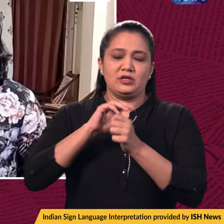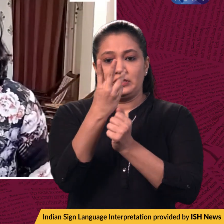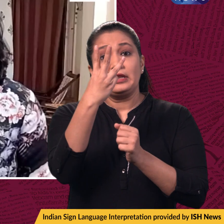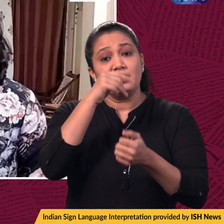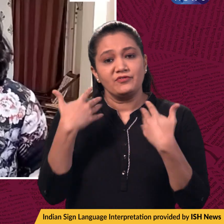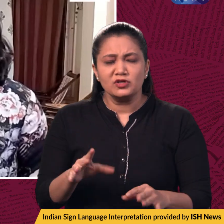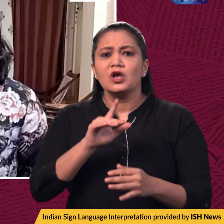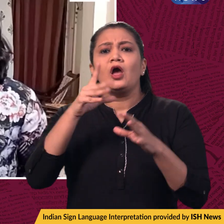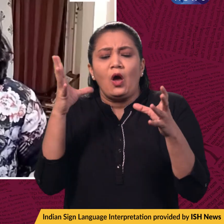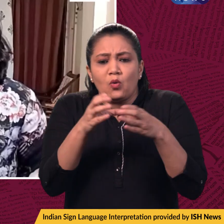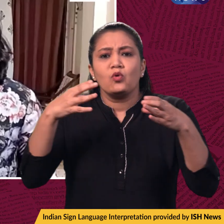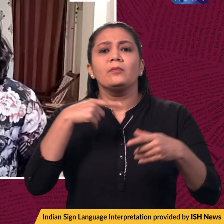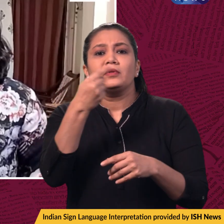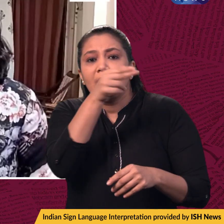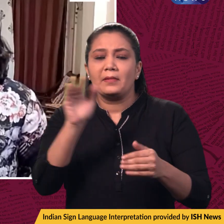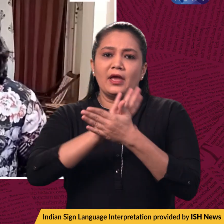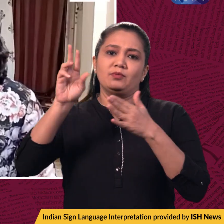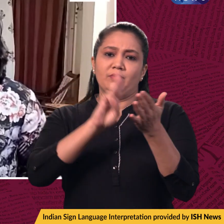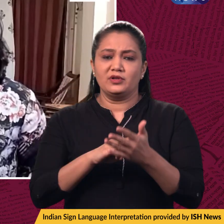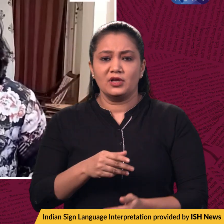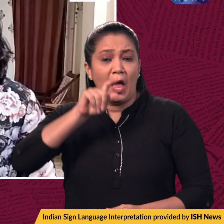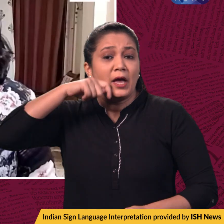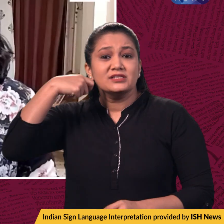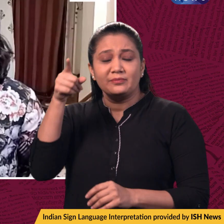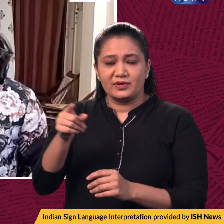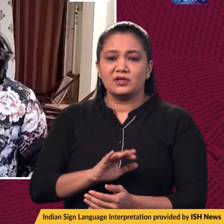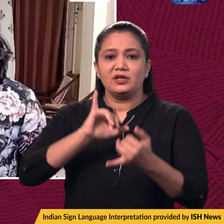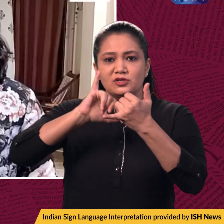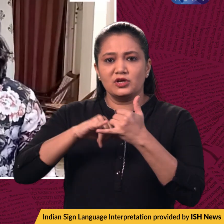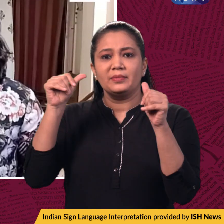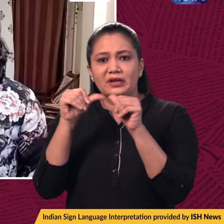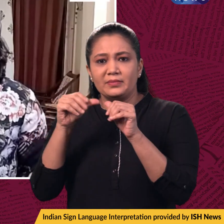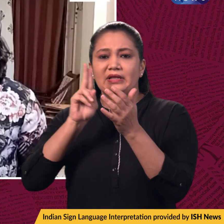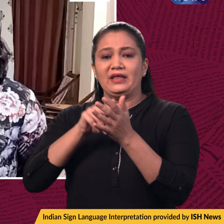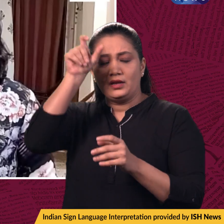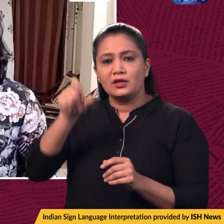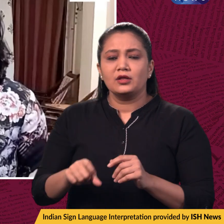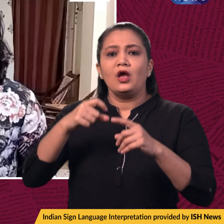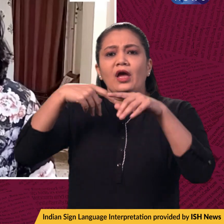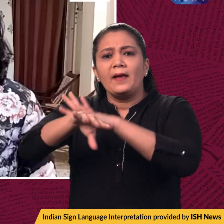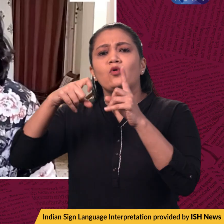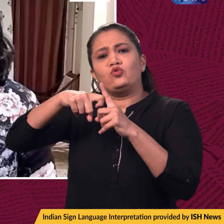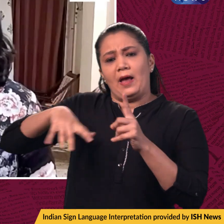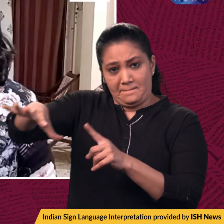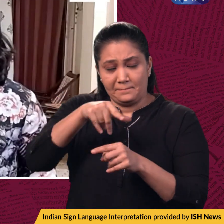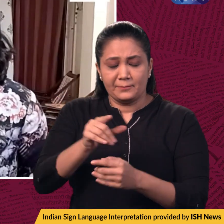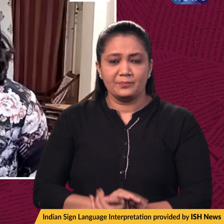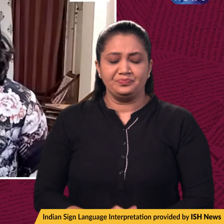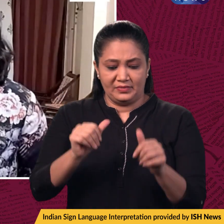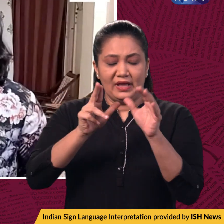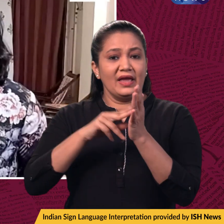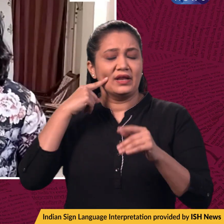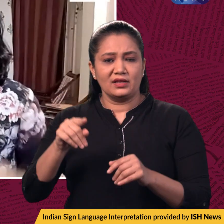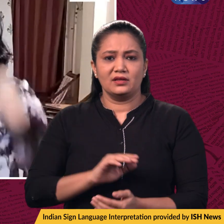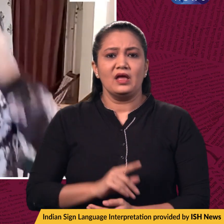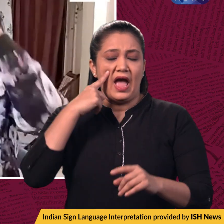the Hizbul Mujahideen in connection with the killing of sarpanch Shabir Ahmad Mir in Kulgam. Now, speaking to ANI,